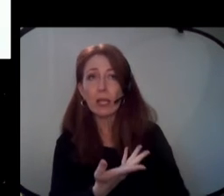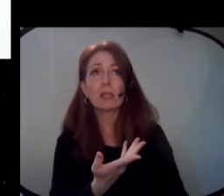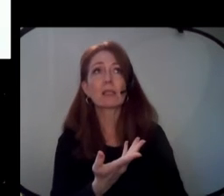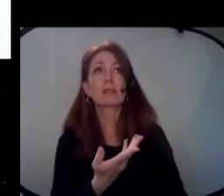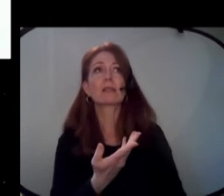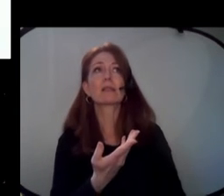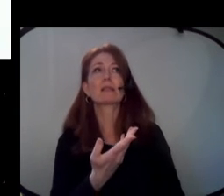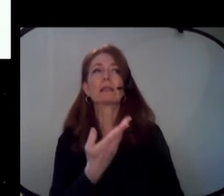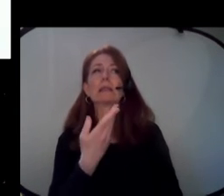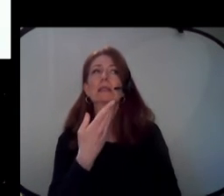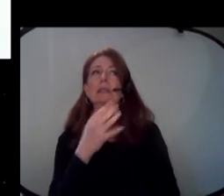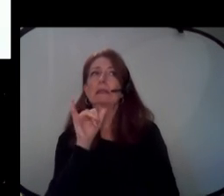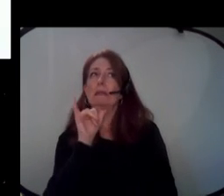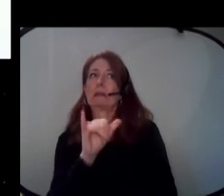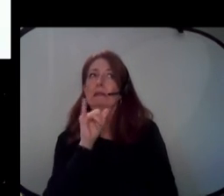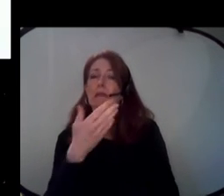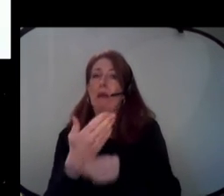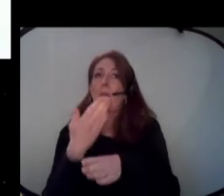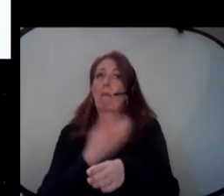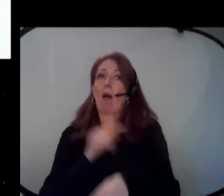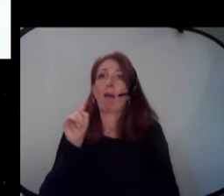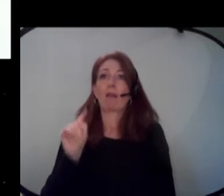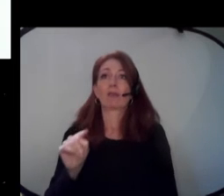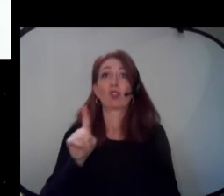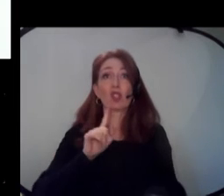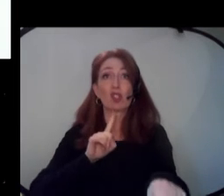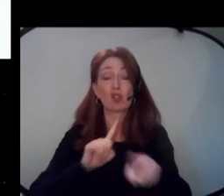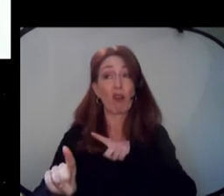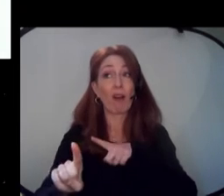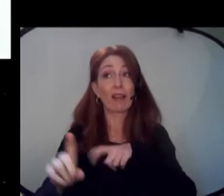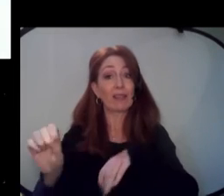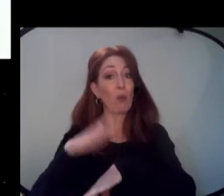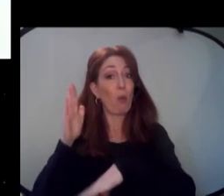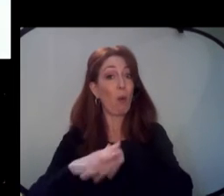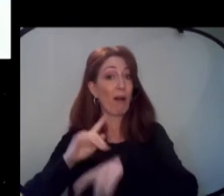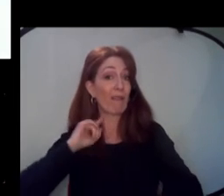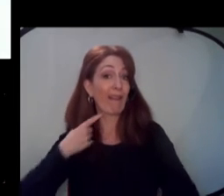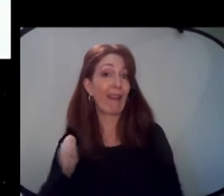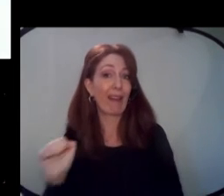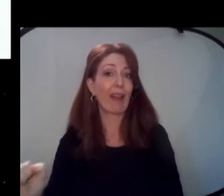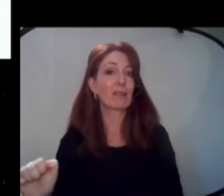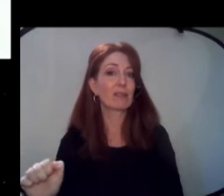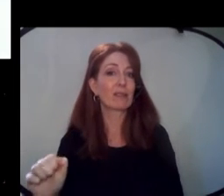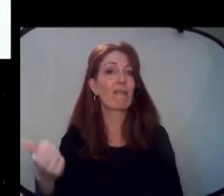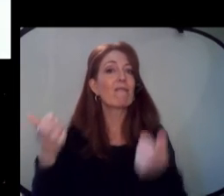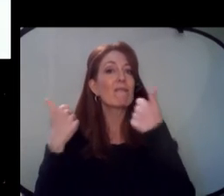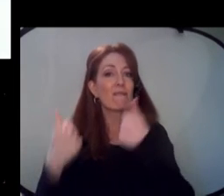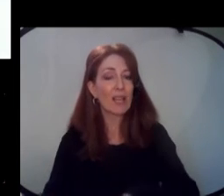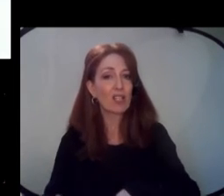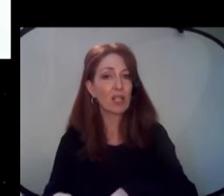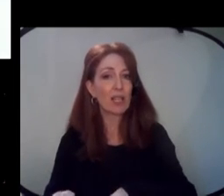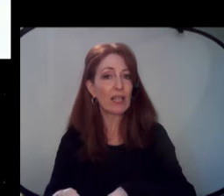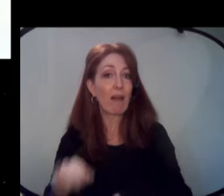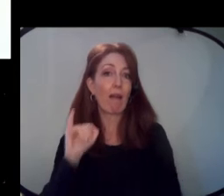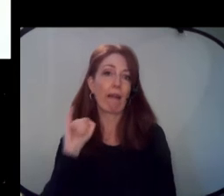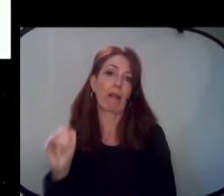dubious past of Tassi, who had previously tried to have his wife murdered, Tassi is found guilty. I mean, it's a horrific